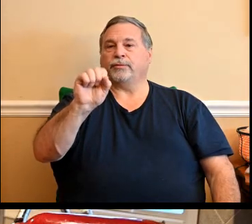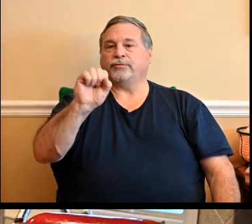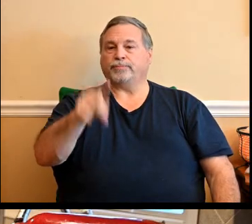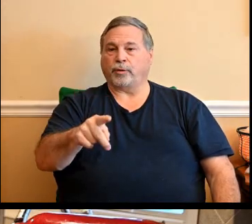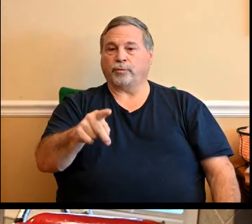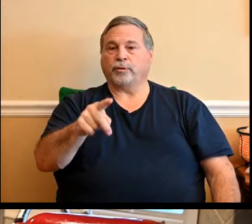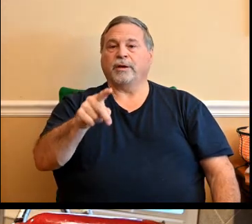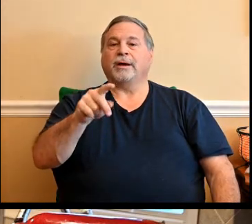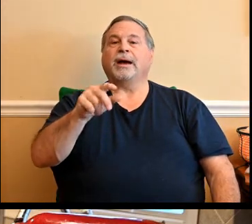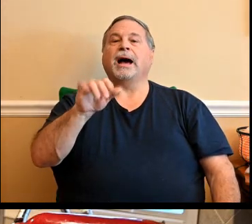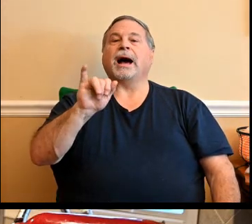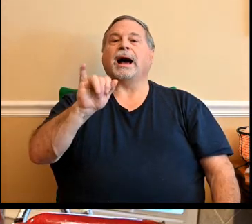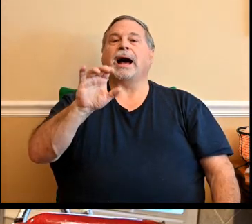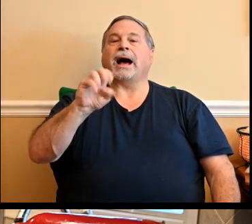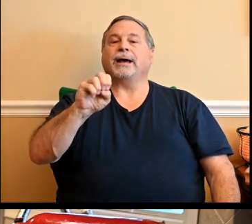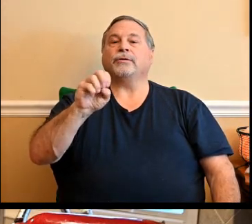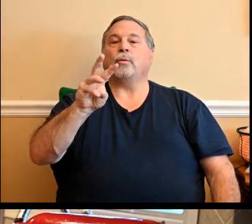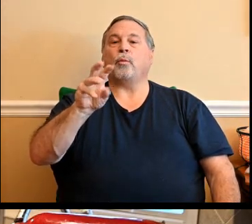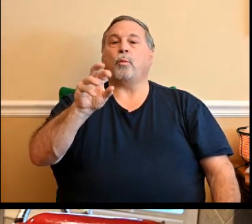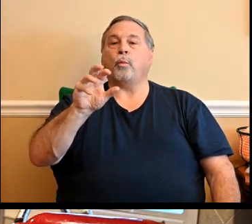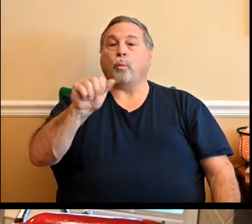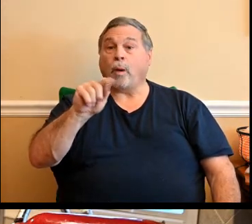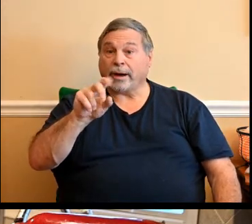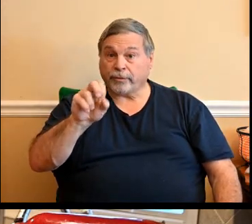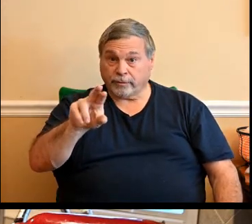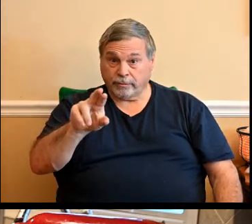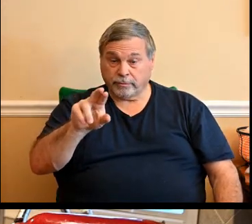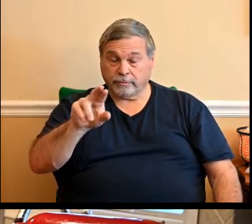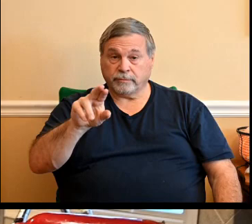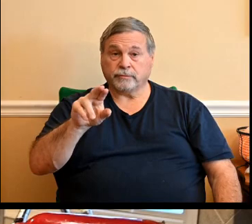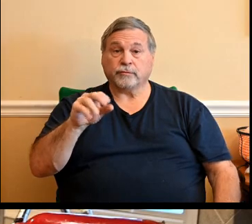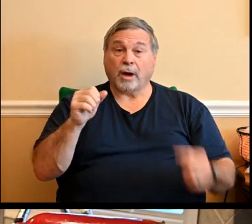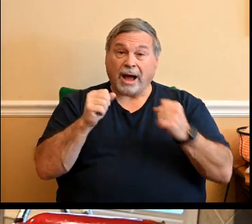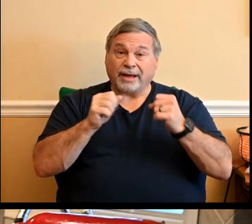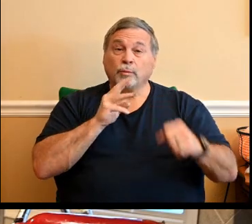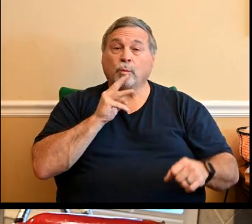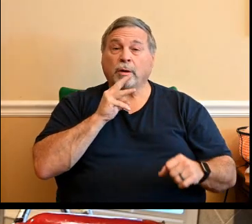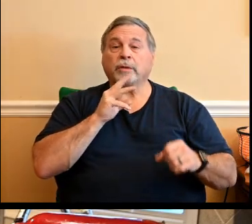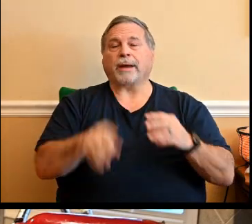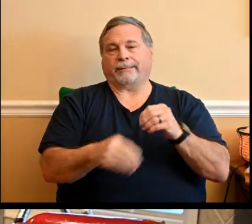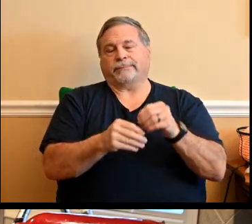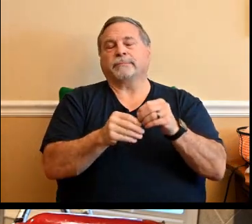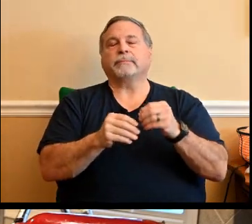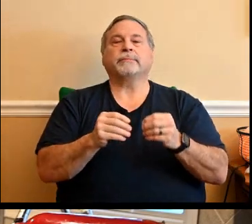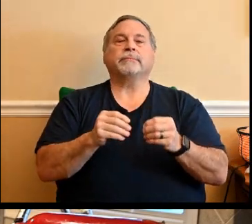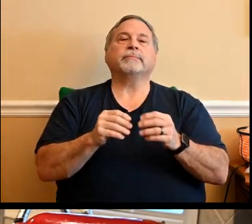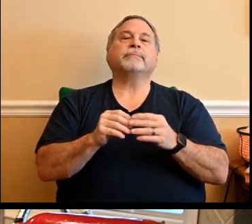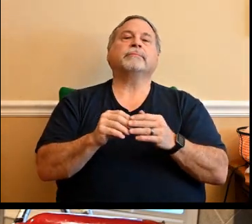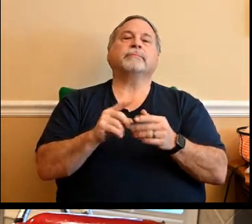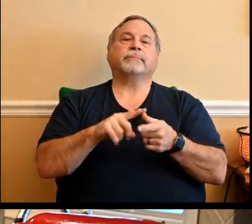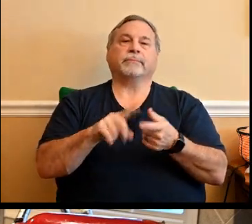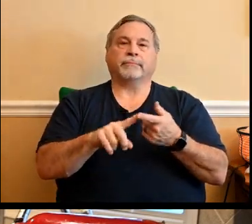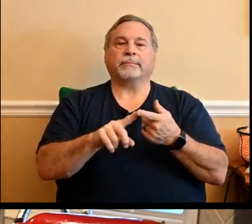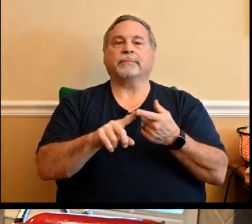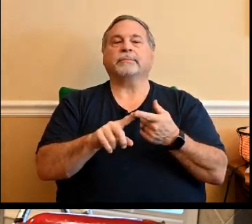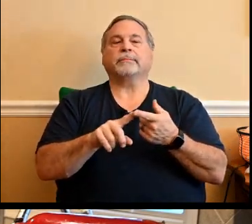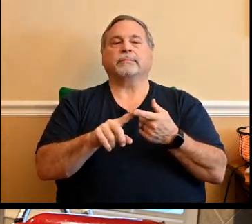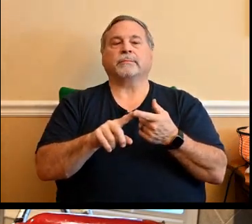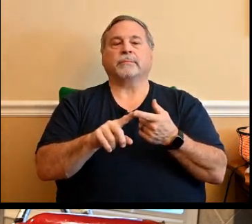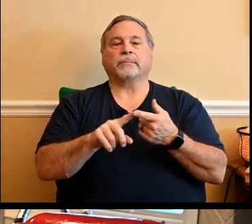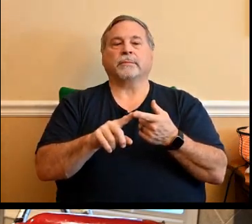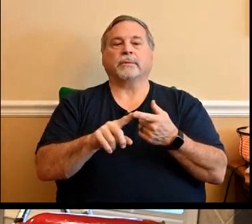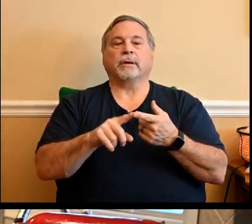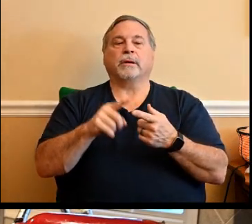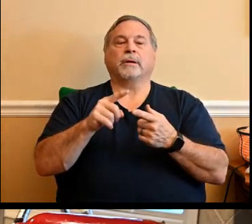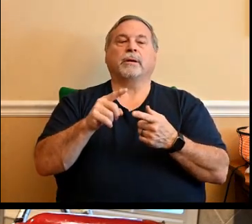water added to it. We're just adding a little volume, a little water to the mix. We're going to add in again, if you're doing a single